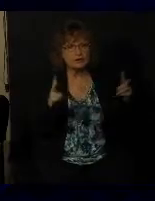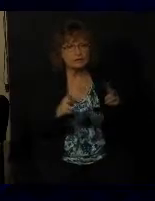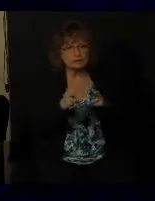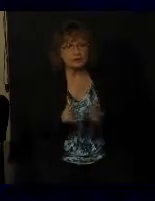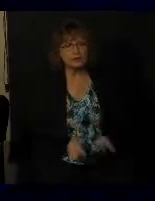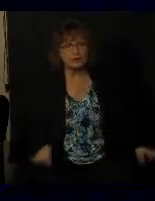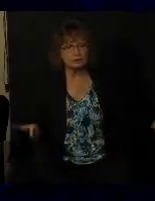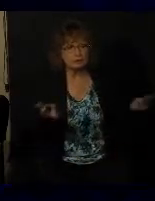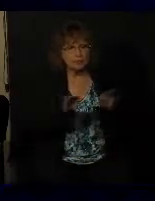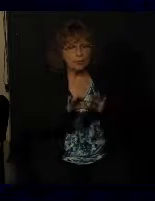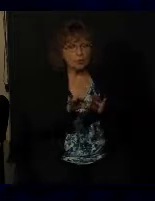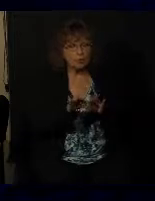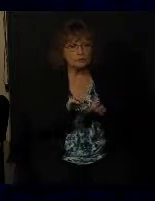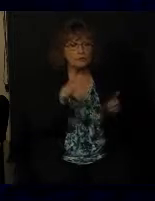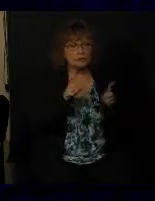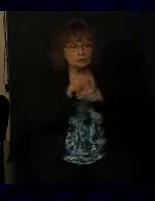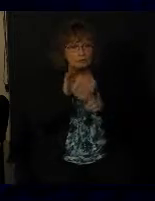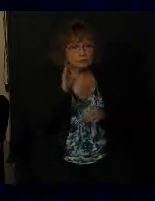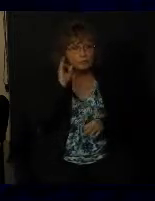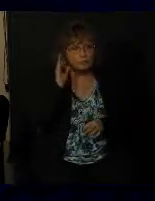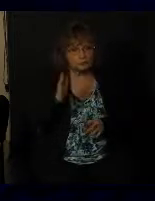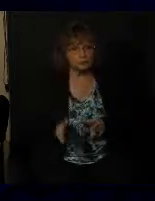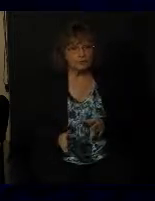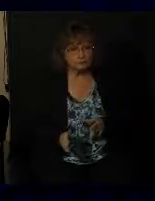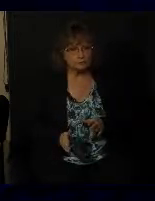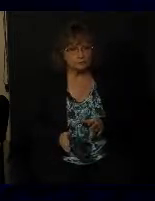Vince, all the boys you saw in that video,